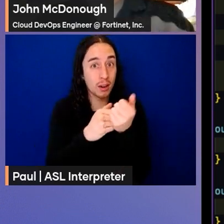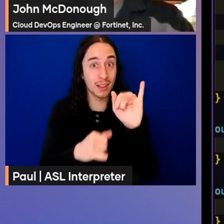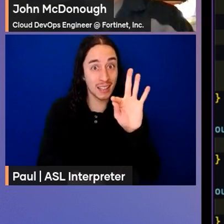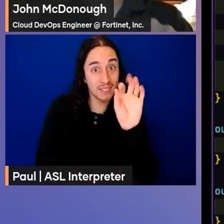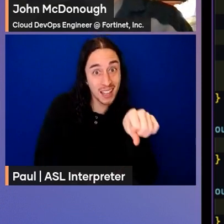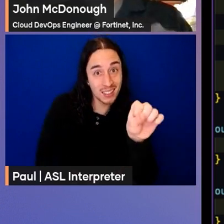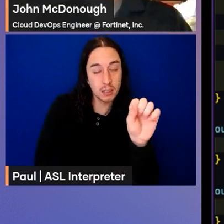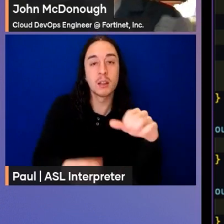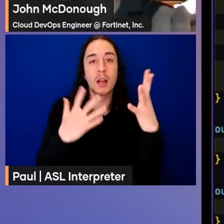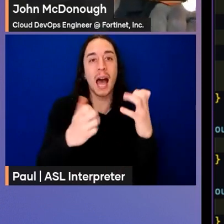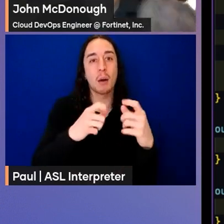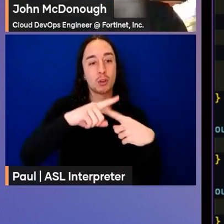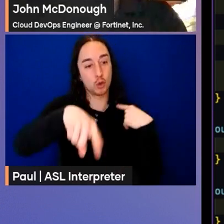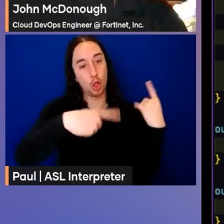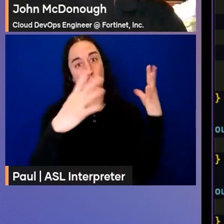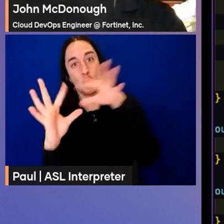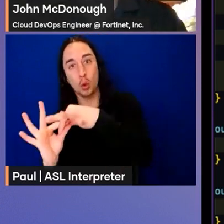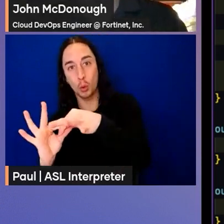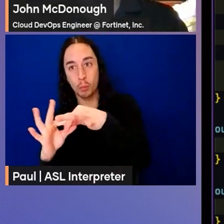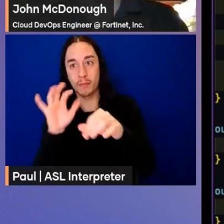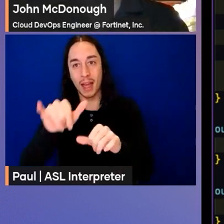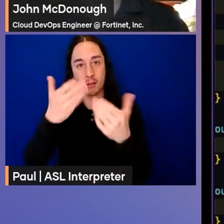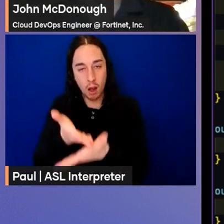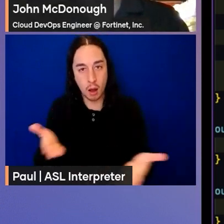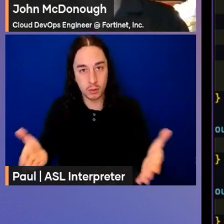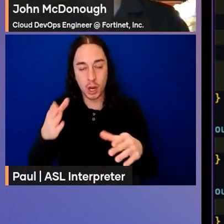the objects in that unfiltered group.